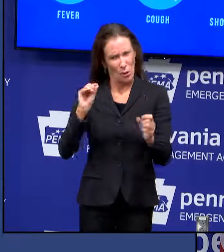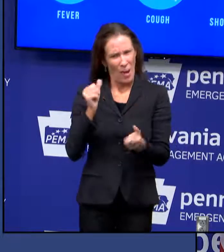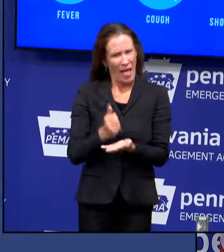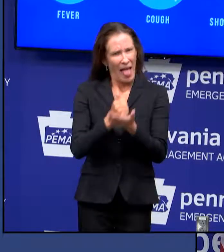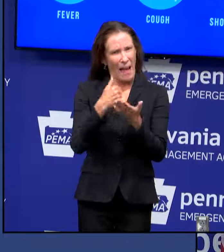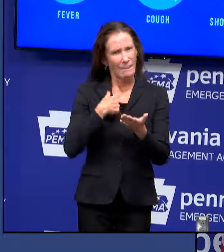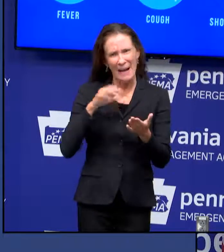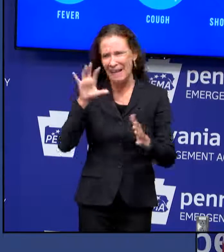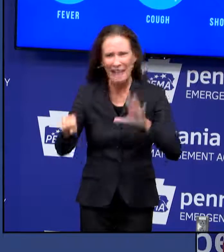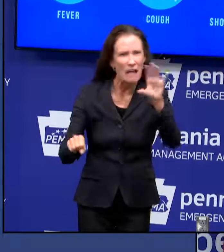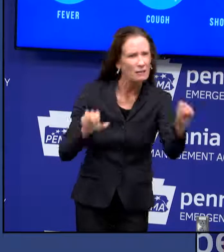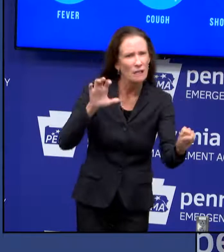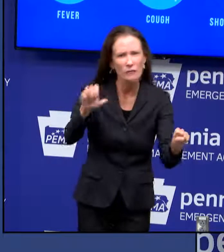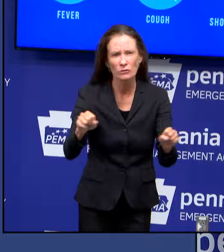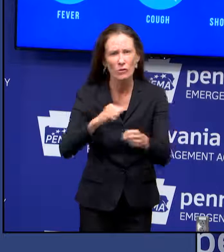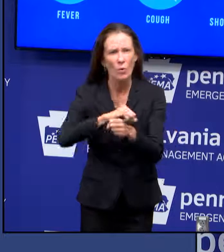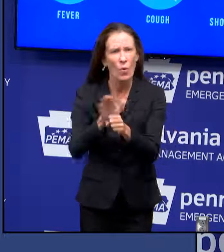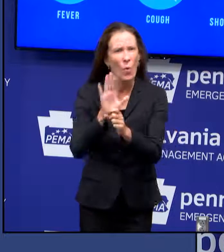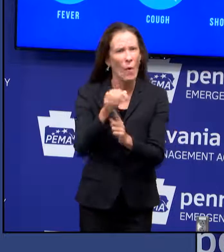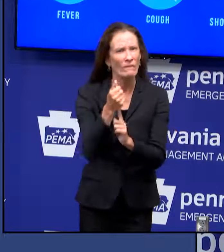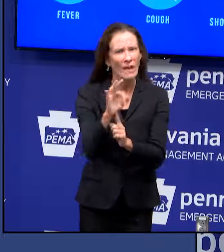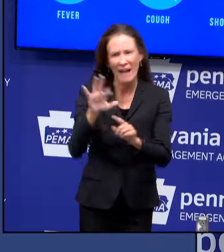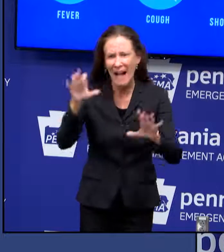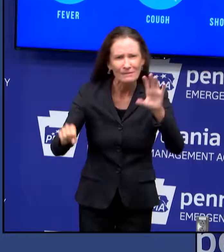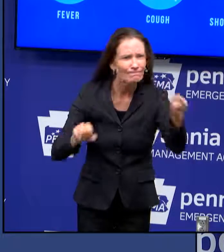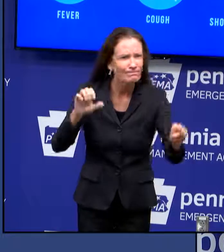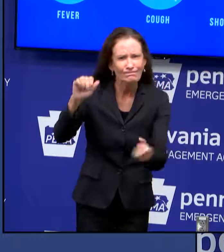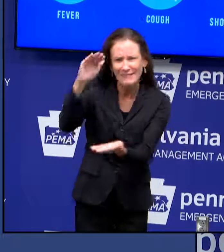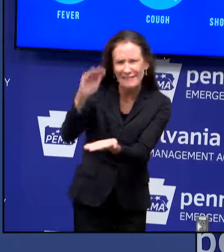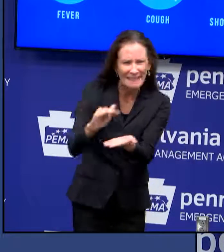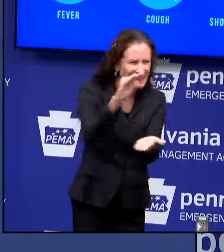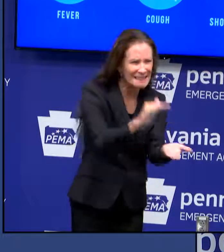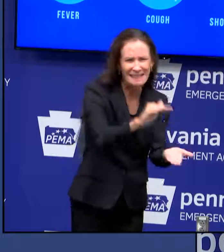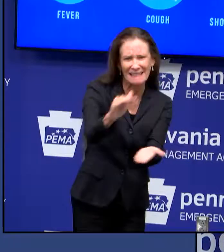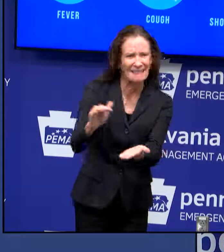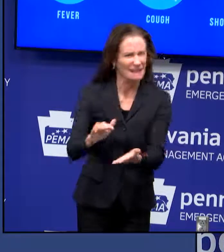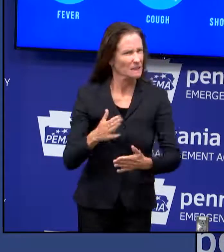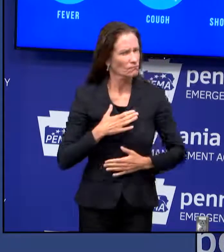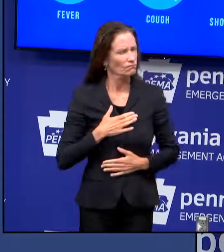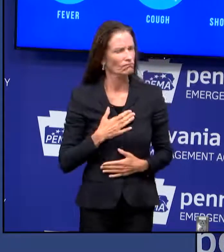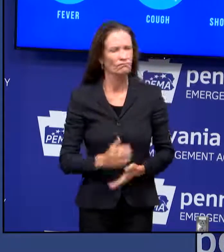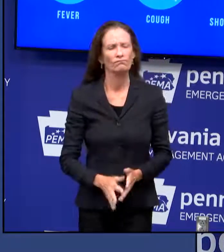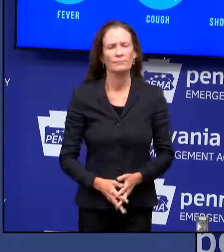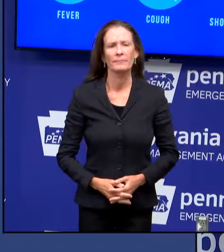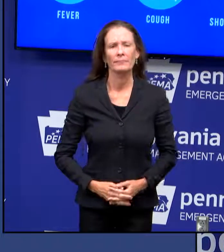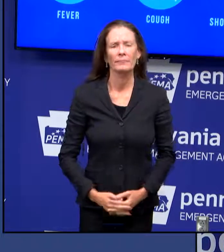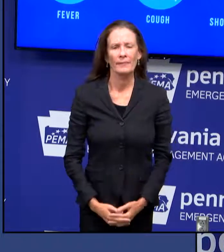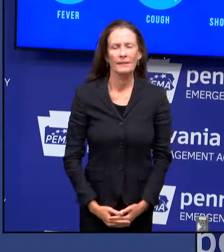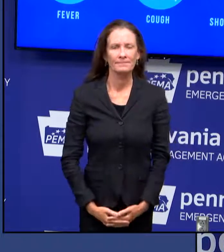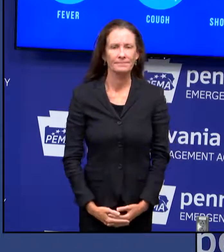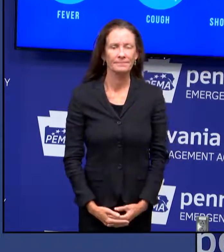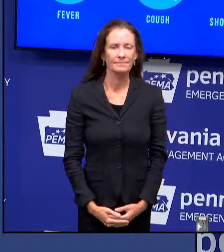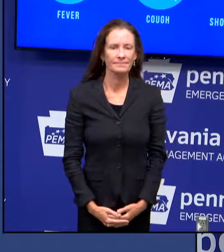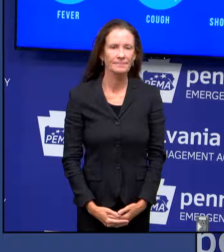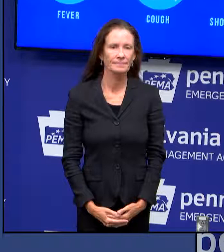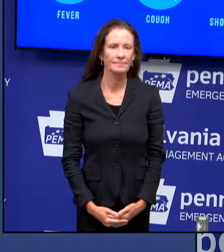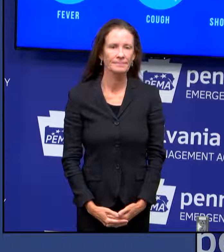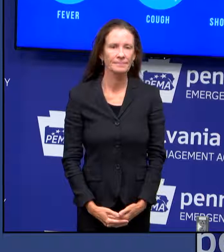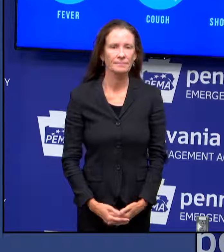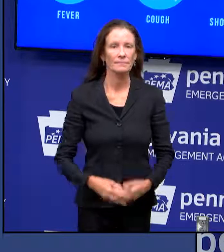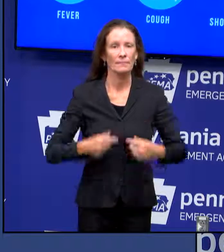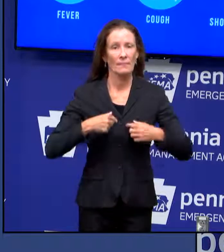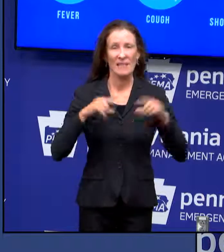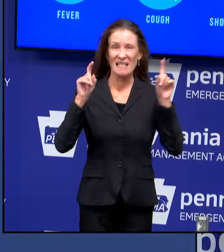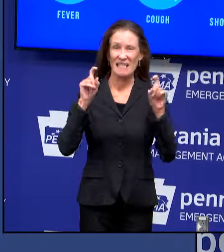people who have been affected with COVID-19 is a key part of reducing the spread of this deadly virus. Testing is key. And